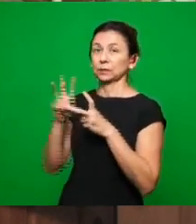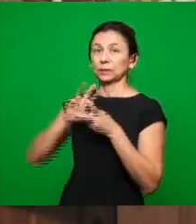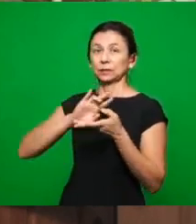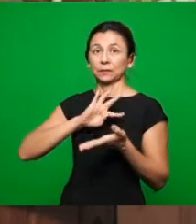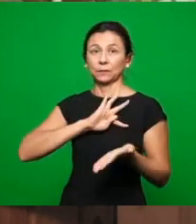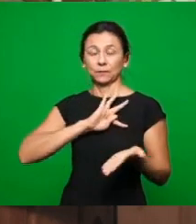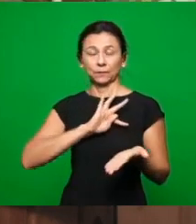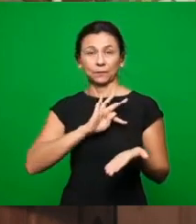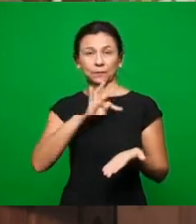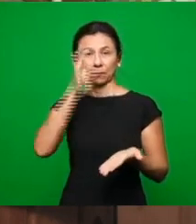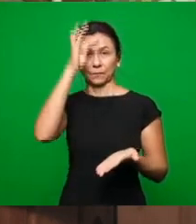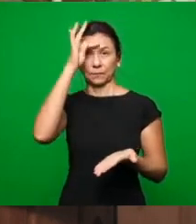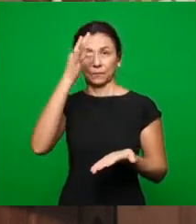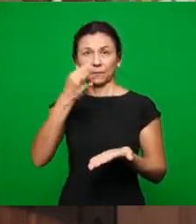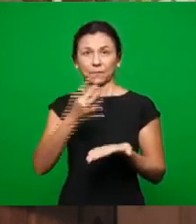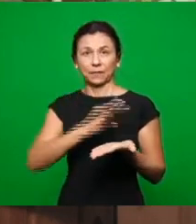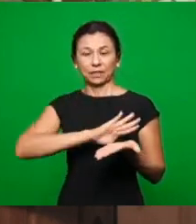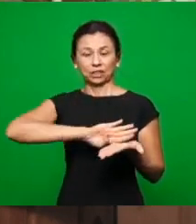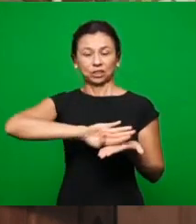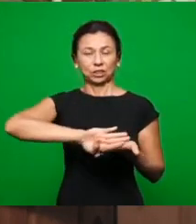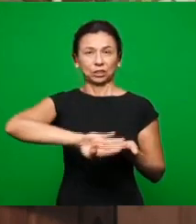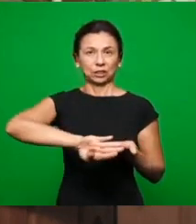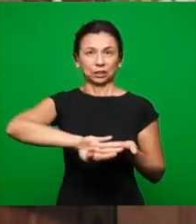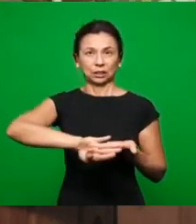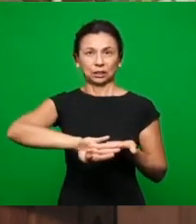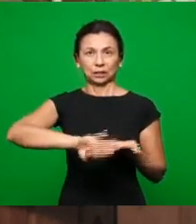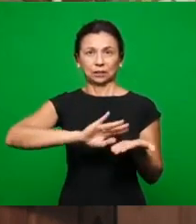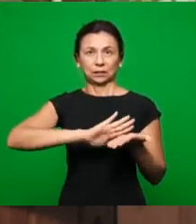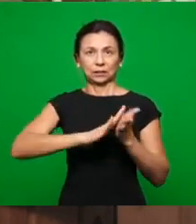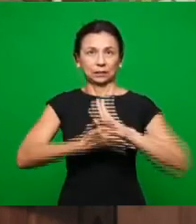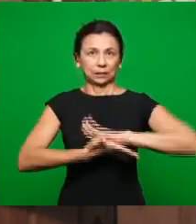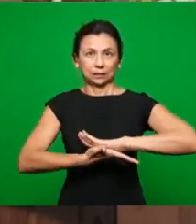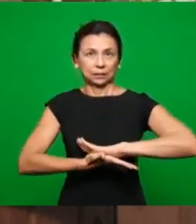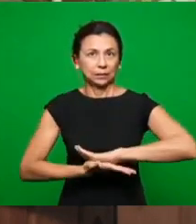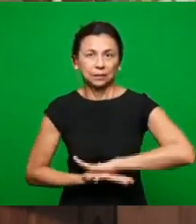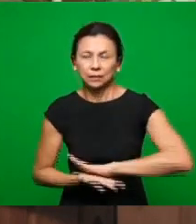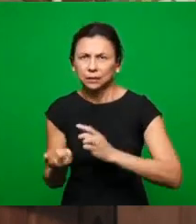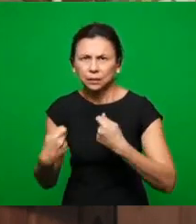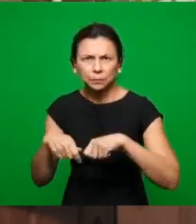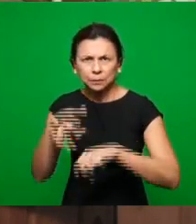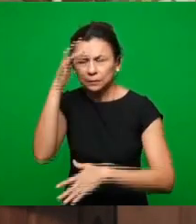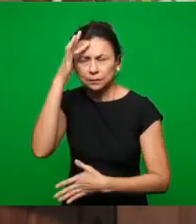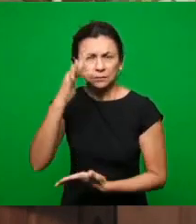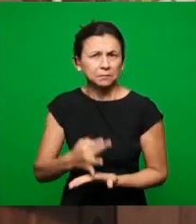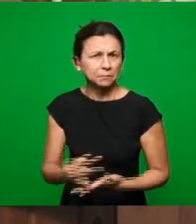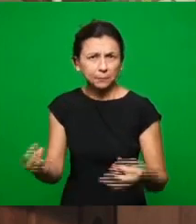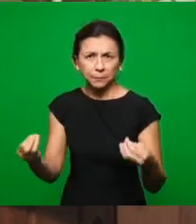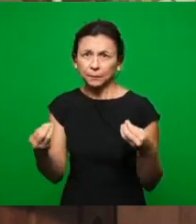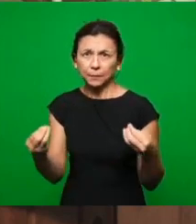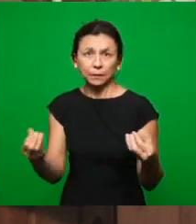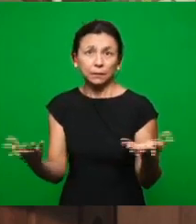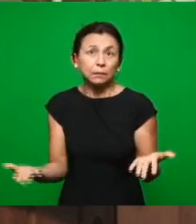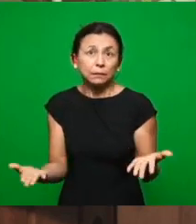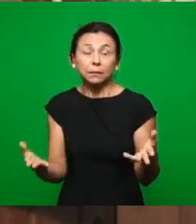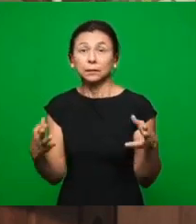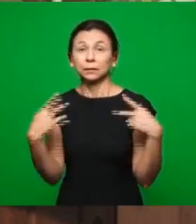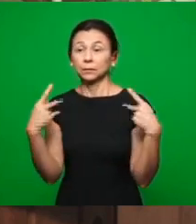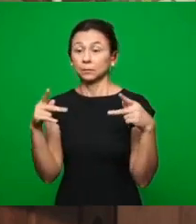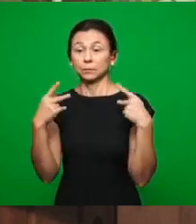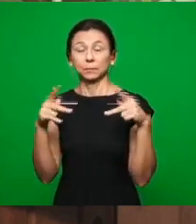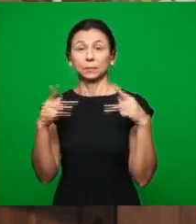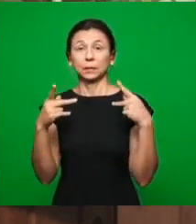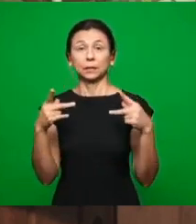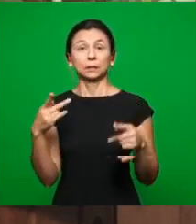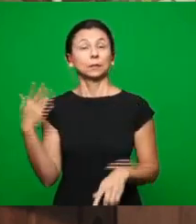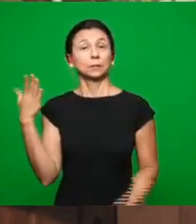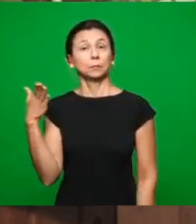here it removes faith. This is the more to see that the faith is dead, that's over. So there is no need